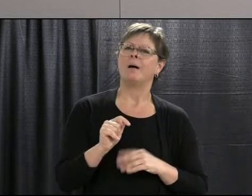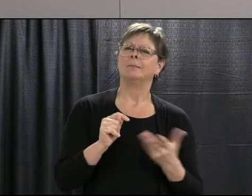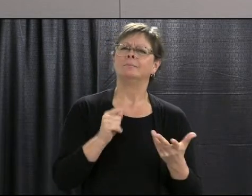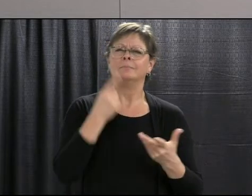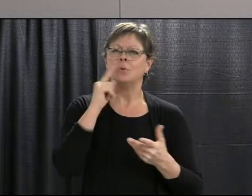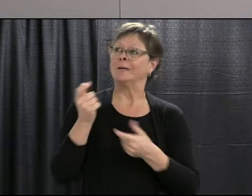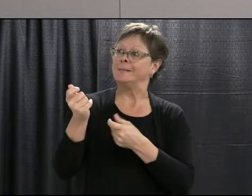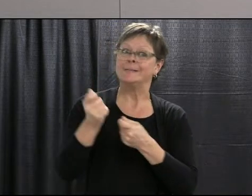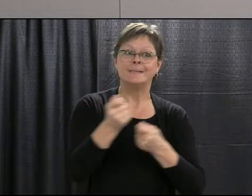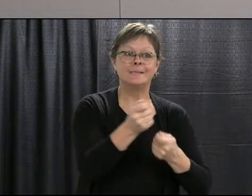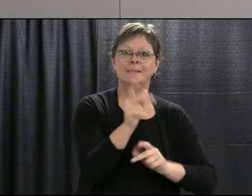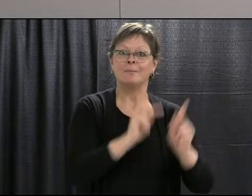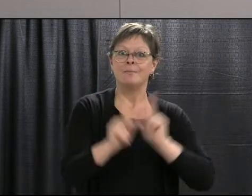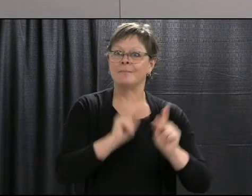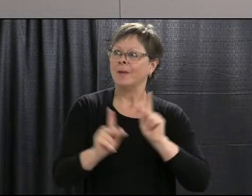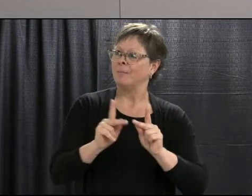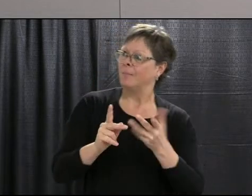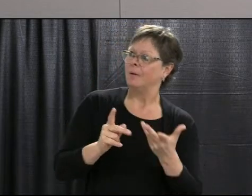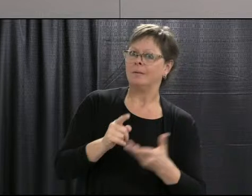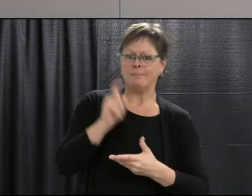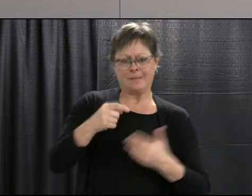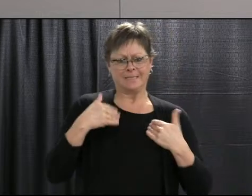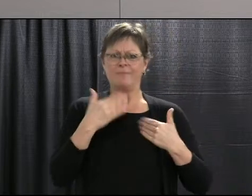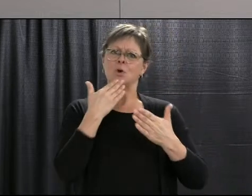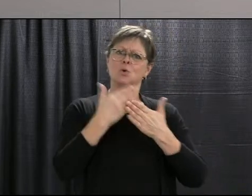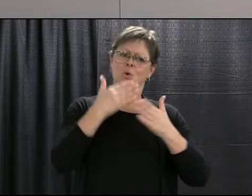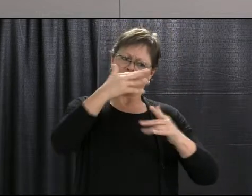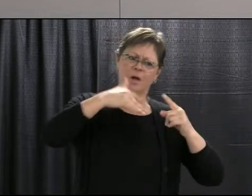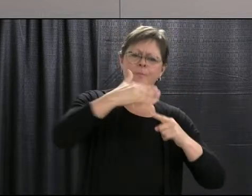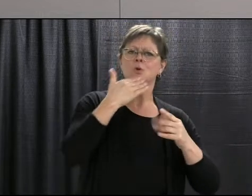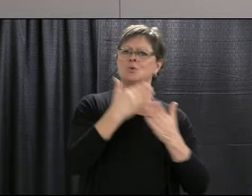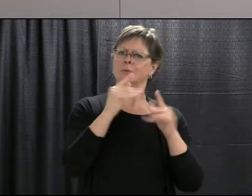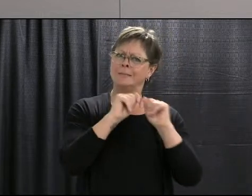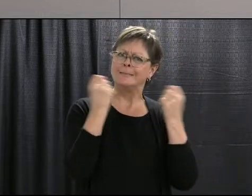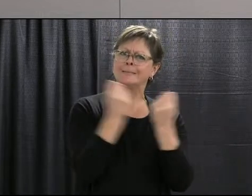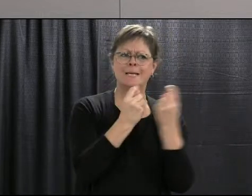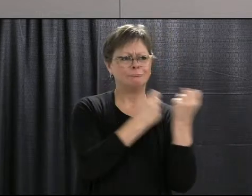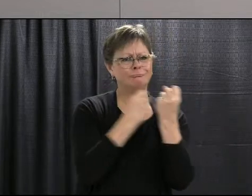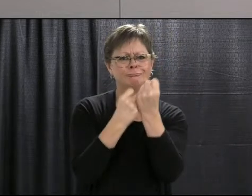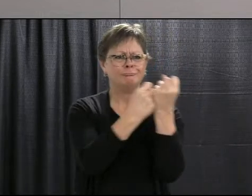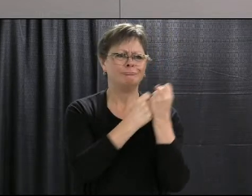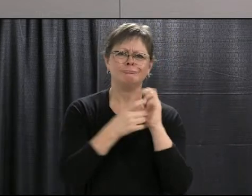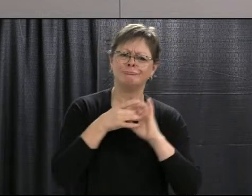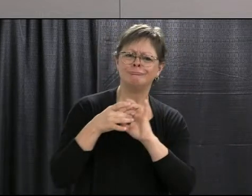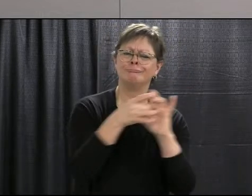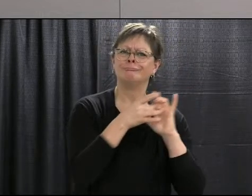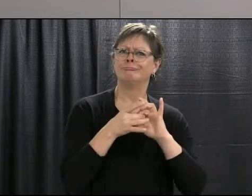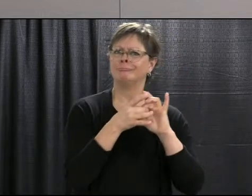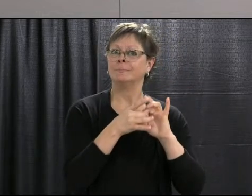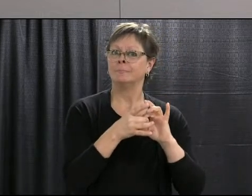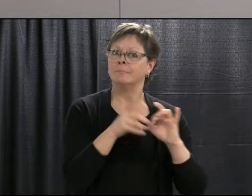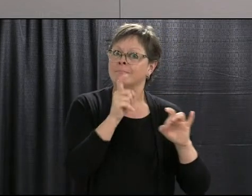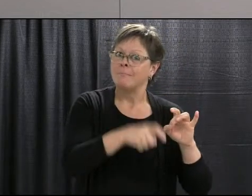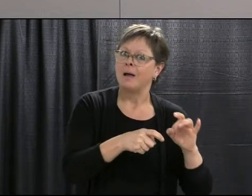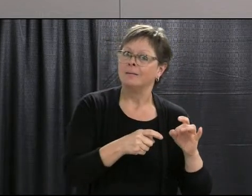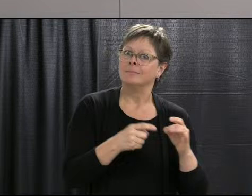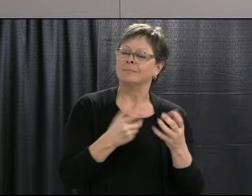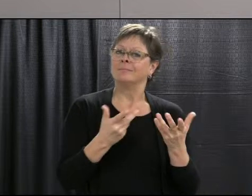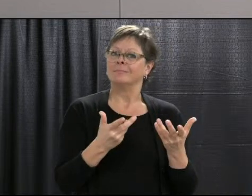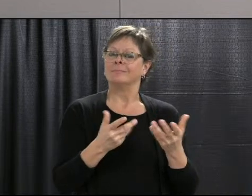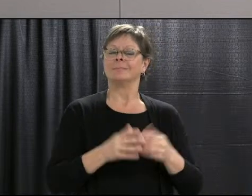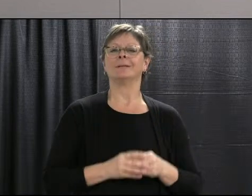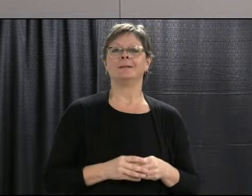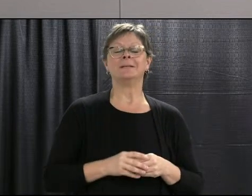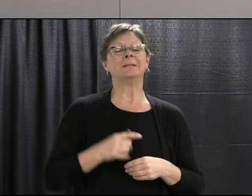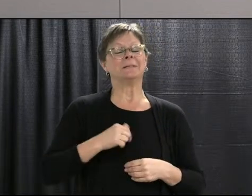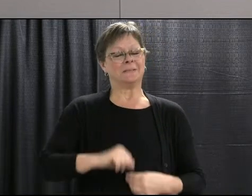to come and be able to work in a great environment and be part of a team that really, you know, makes them work to the top of their scope of practice.